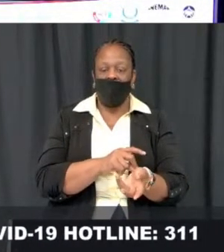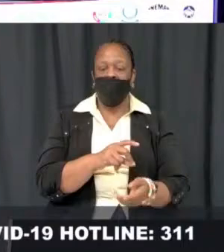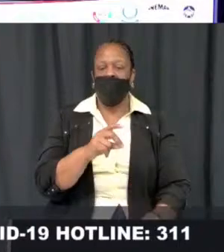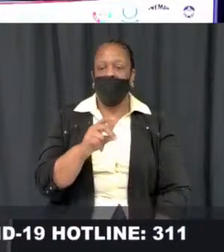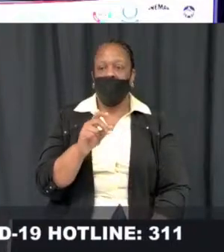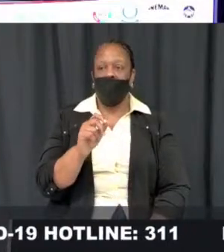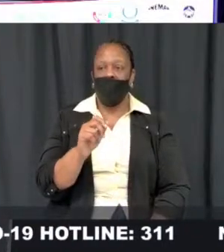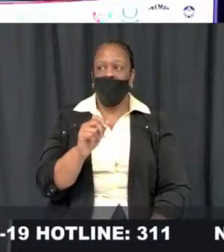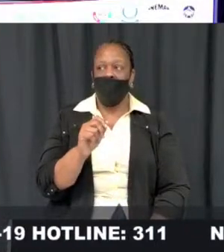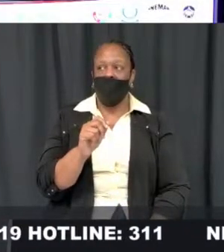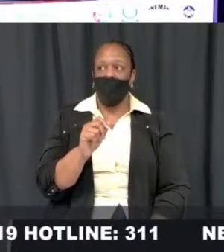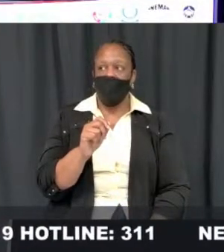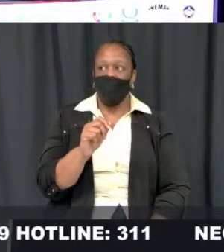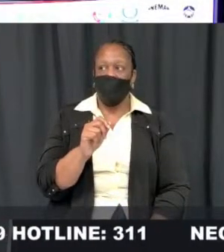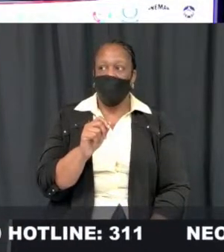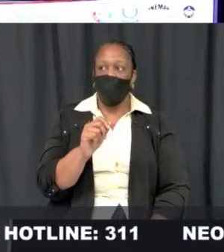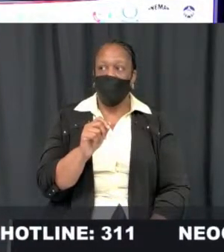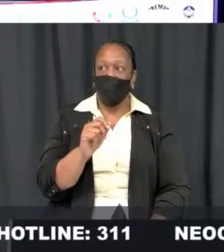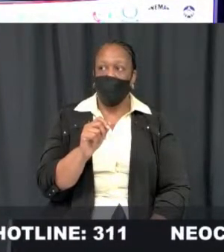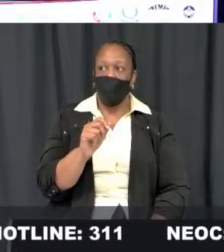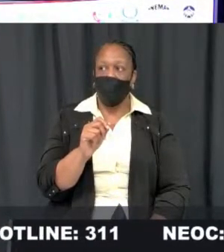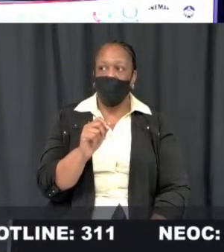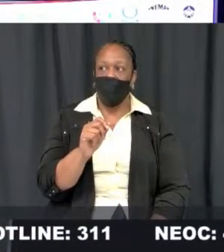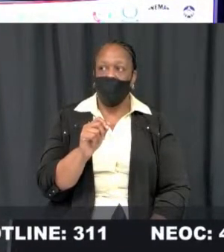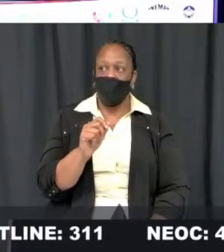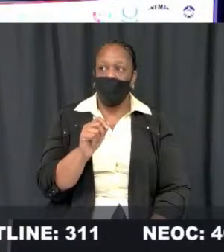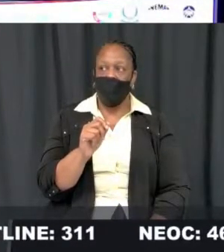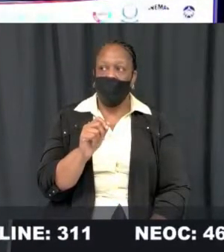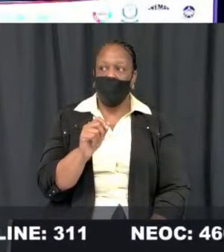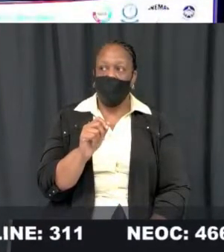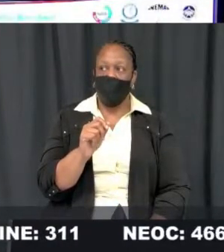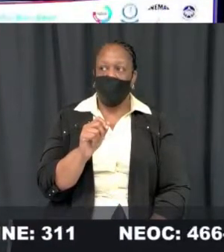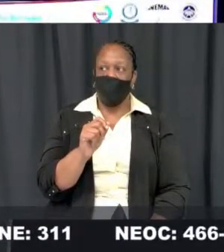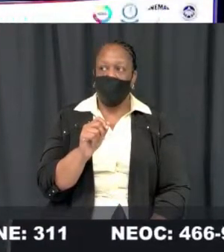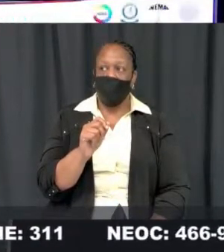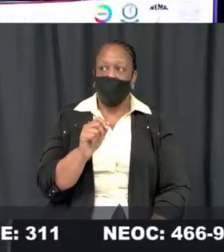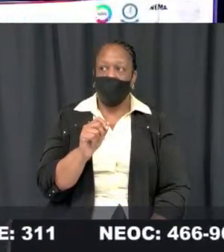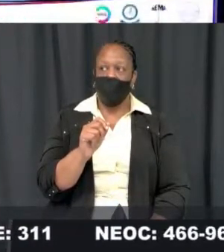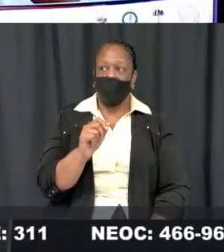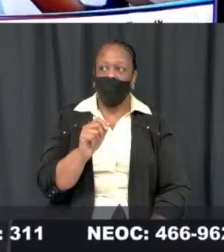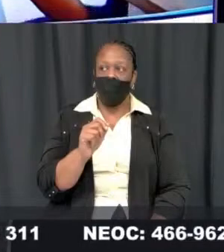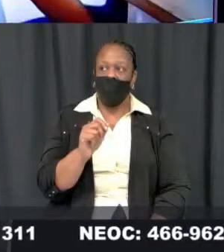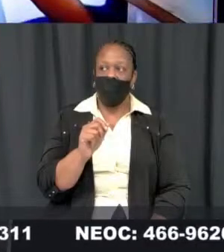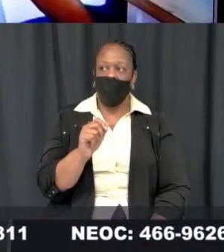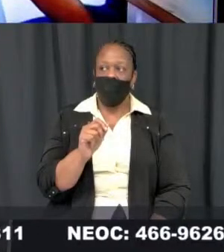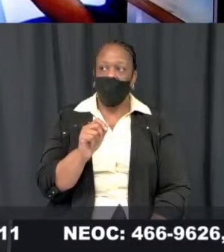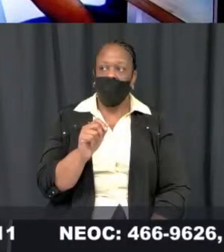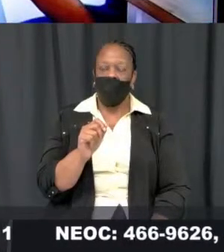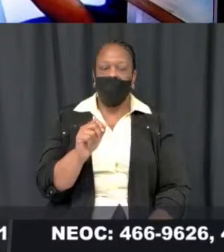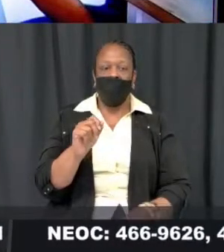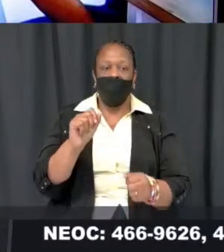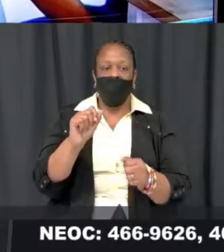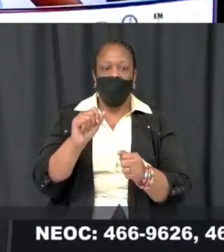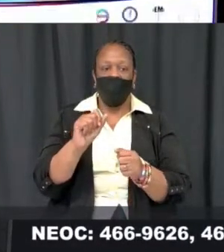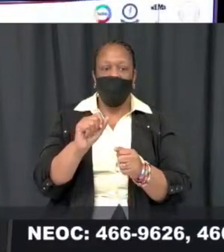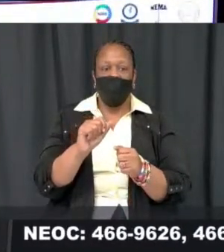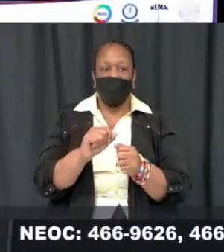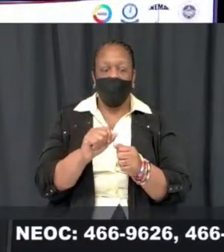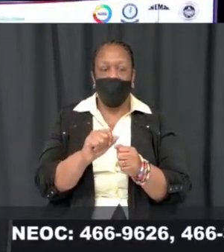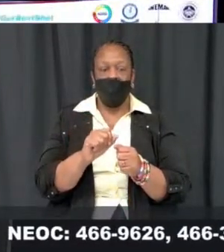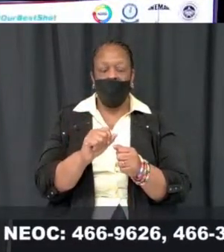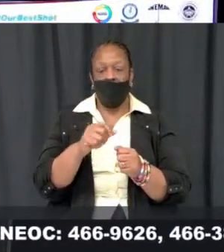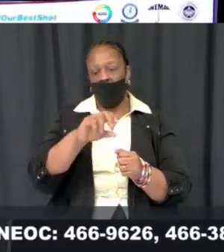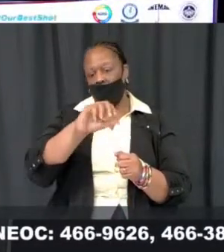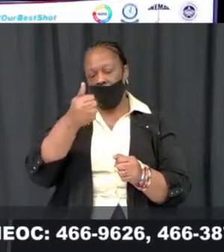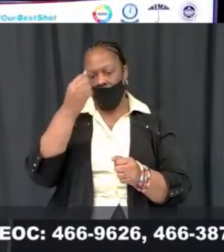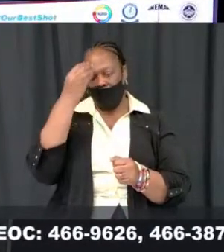Michael Manners, who travels from Nevis every Tuesday afternoon to be here to ensure that they share their expertise